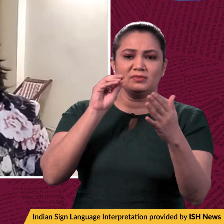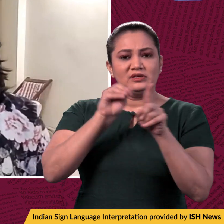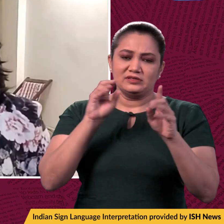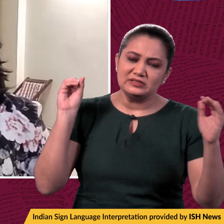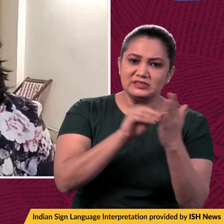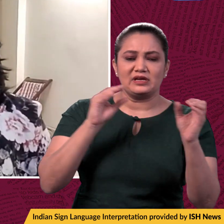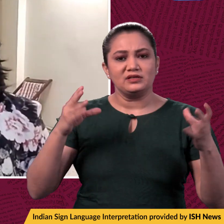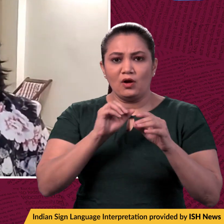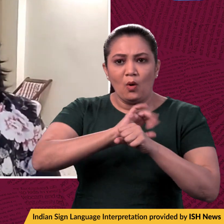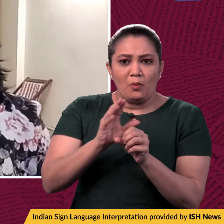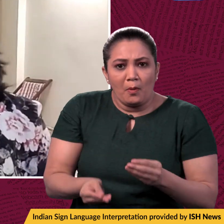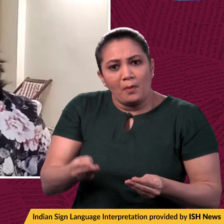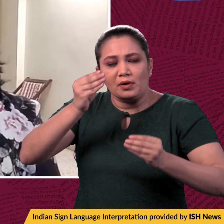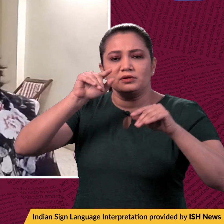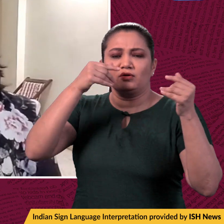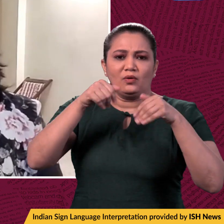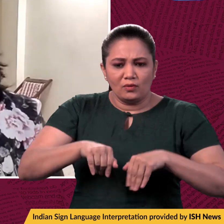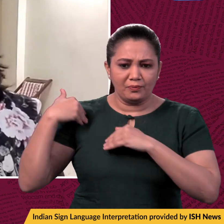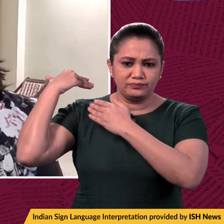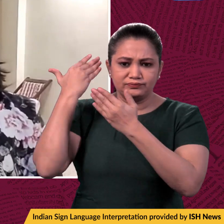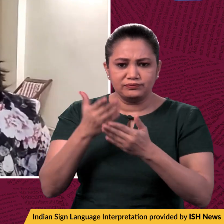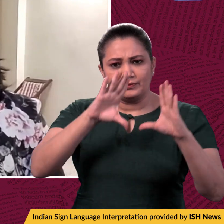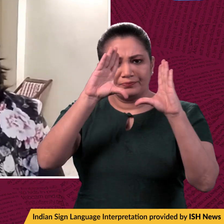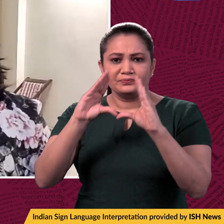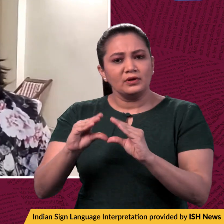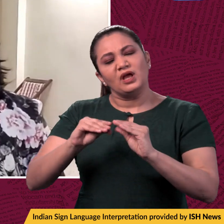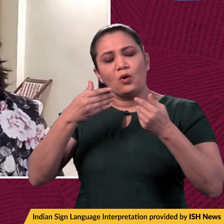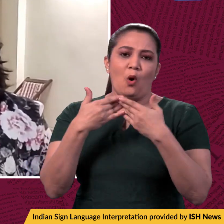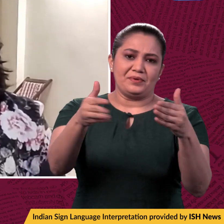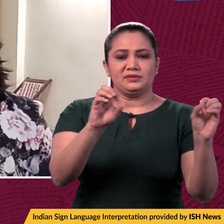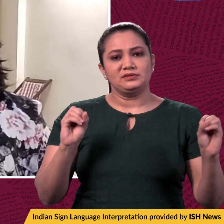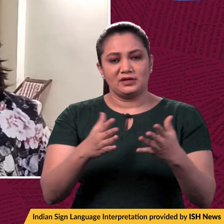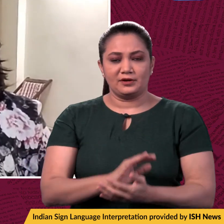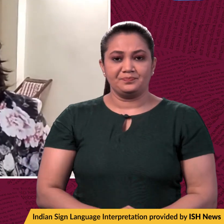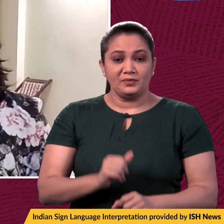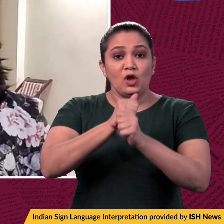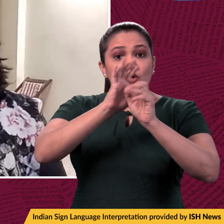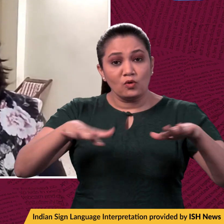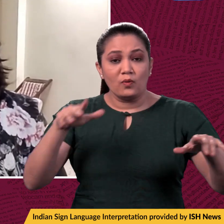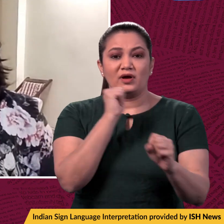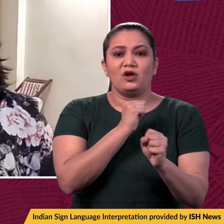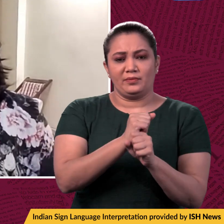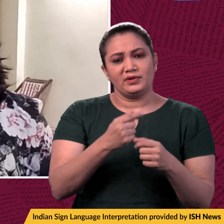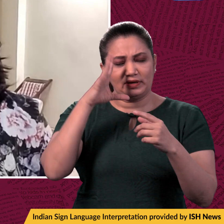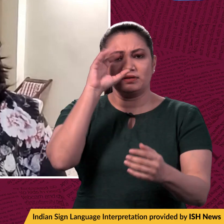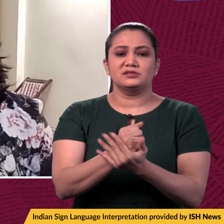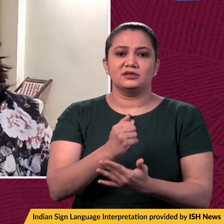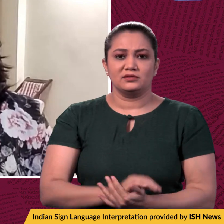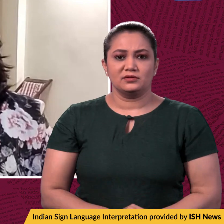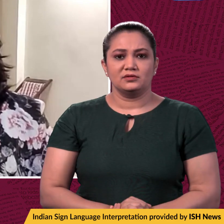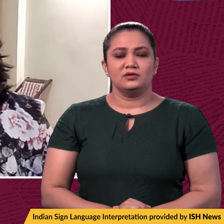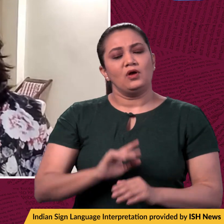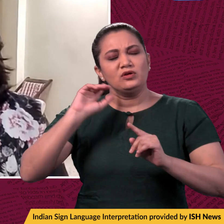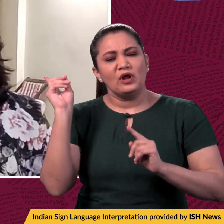of January amid surge in COVID cases. Then, now the night curfew has been lifted. In Goa, the government